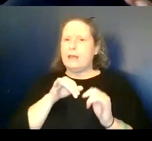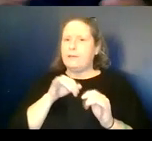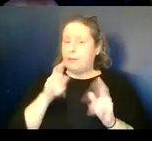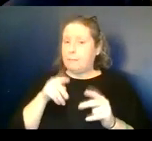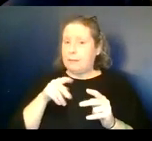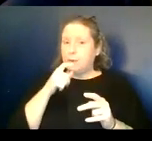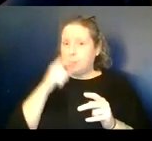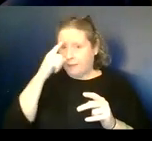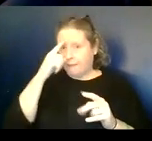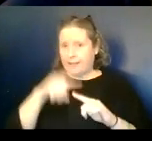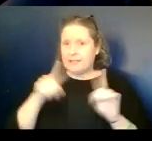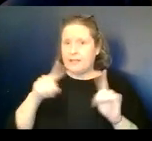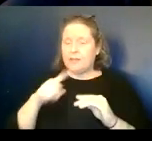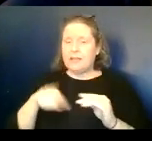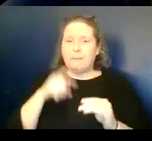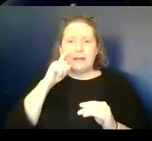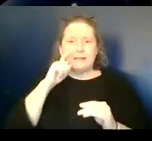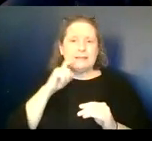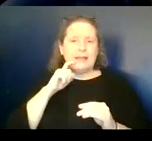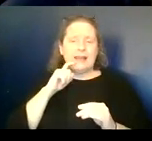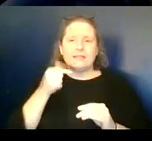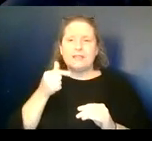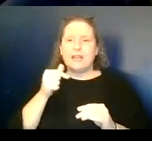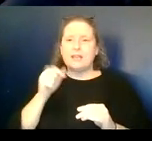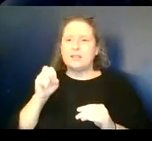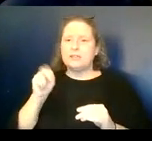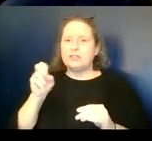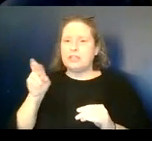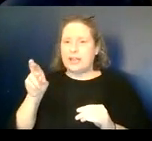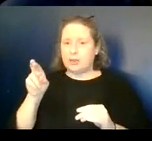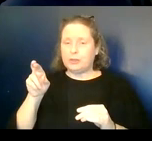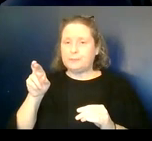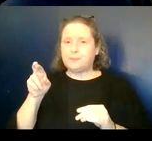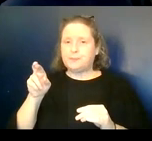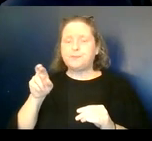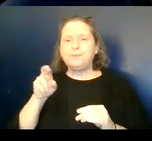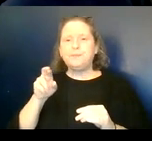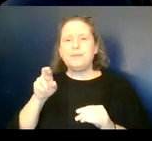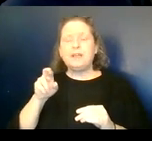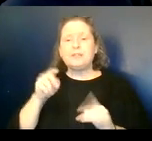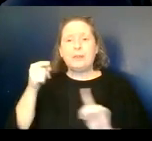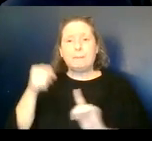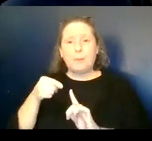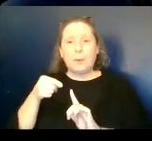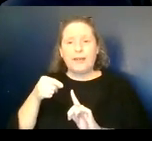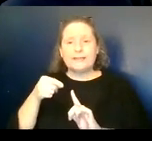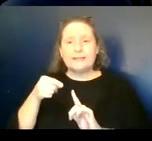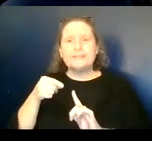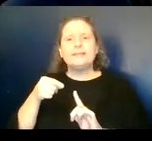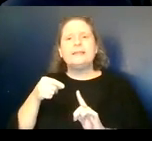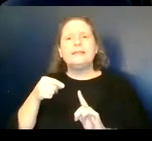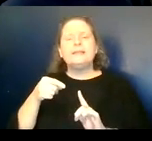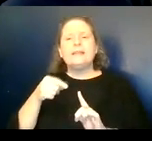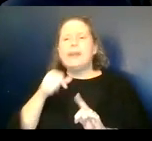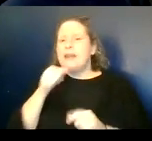and gender. So it really boils down to lack of information. And Tara also